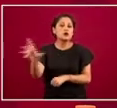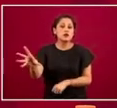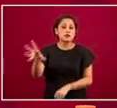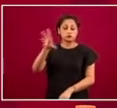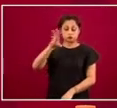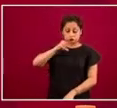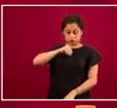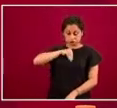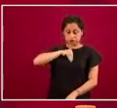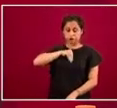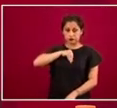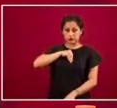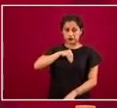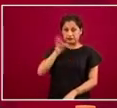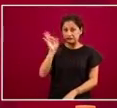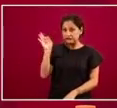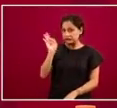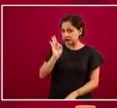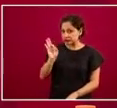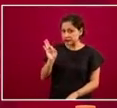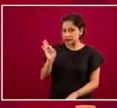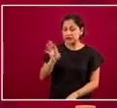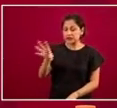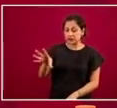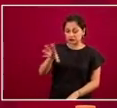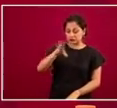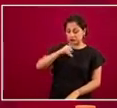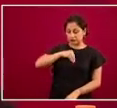that goes from the probable infection